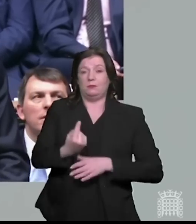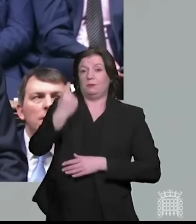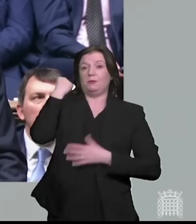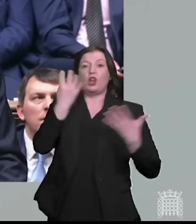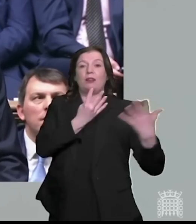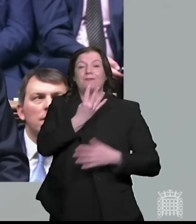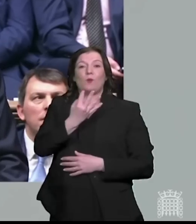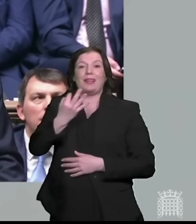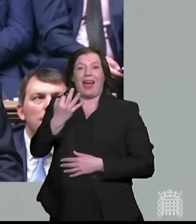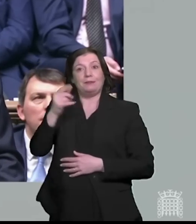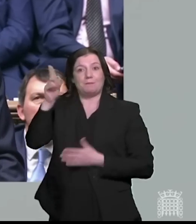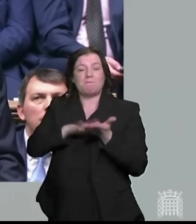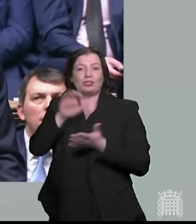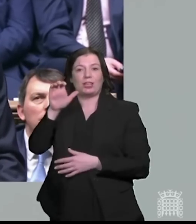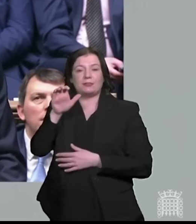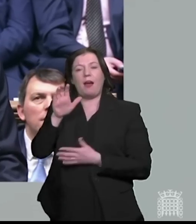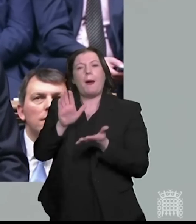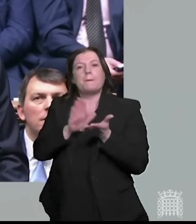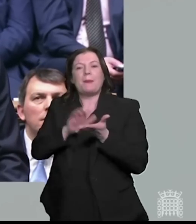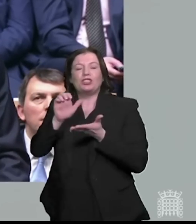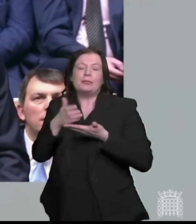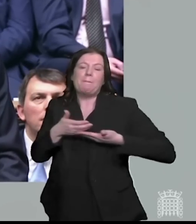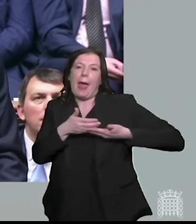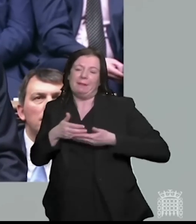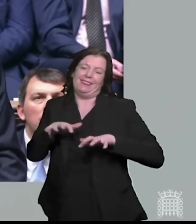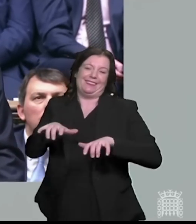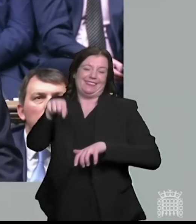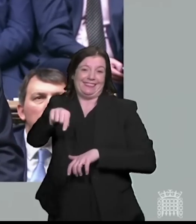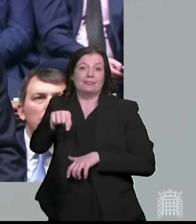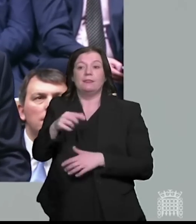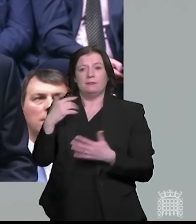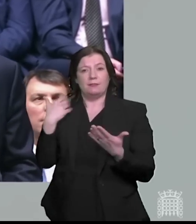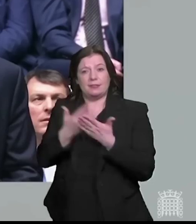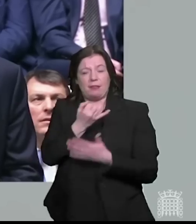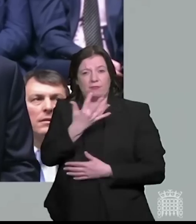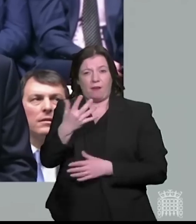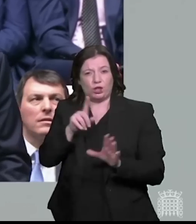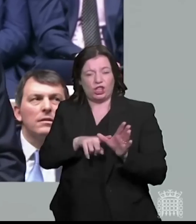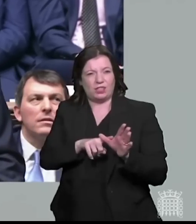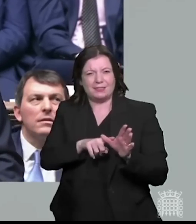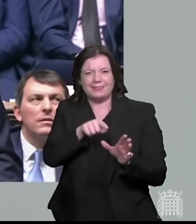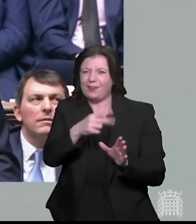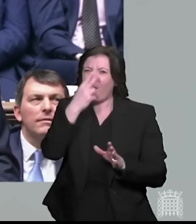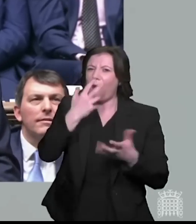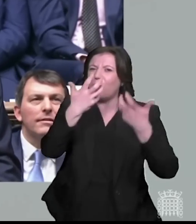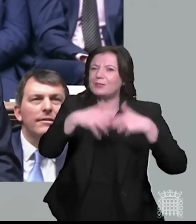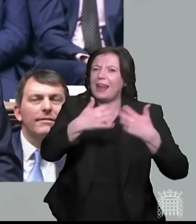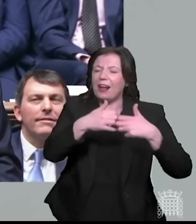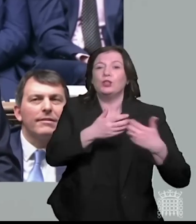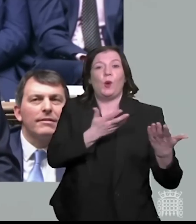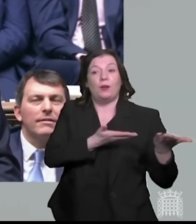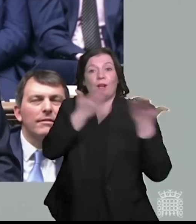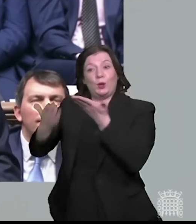in 1948 and was known as the Manchester Baby. 75 years on, the baby has grown up, so I will call this new